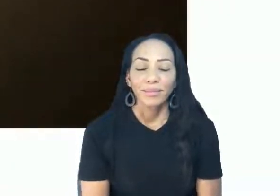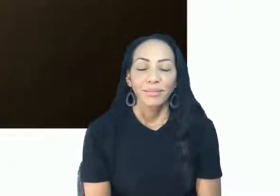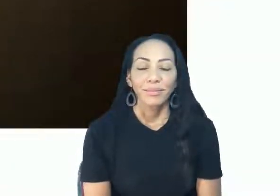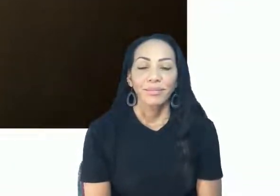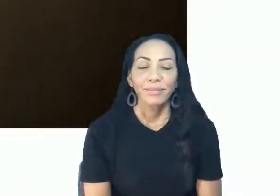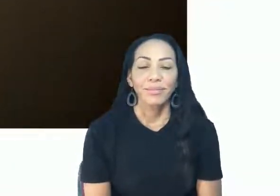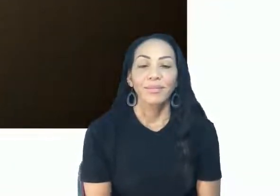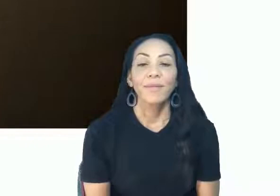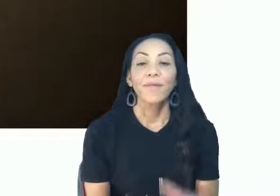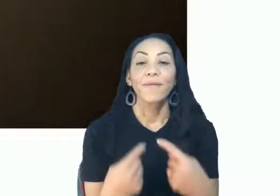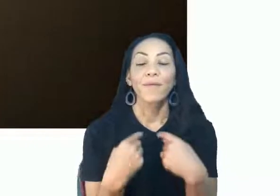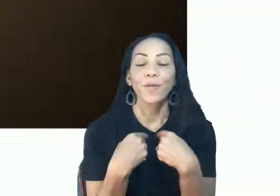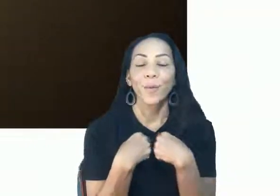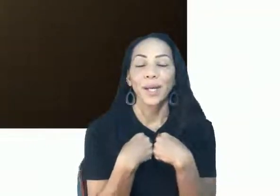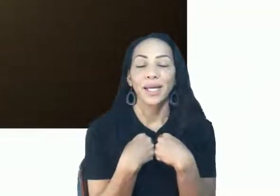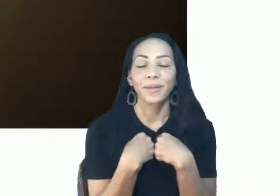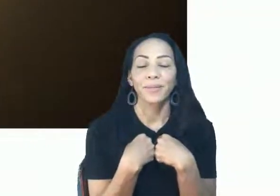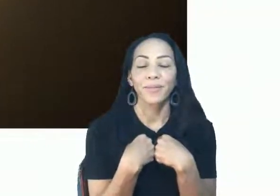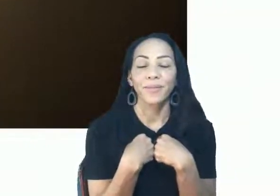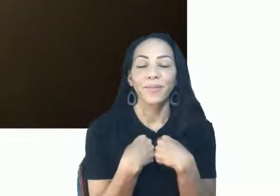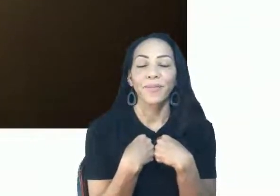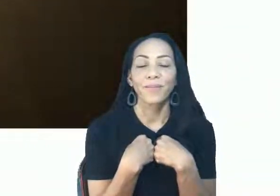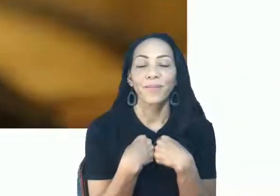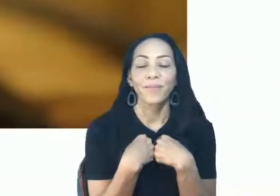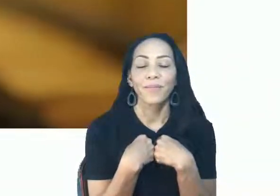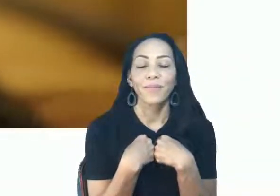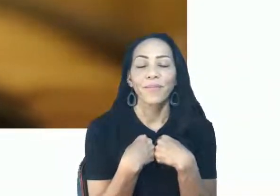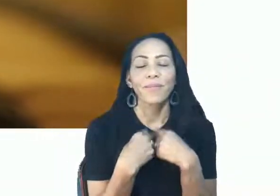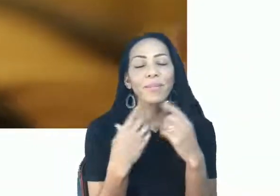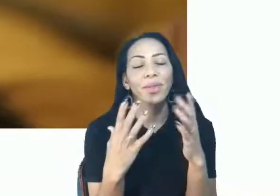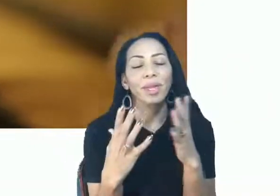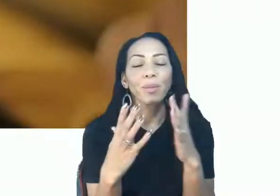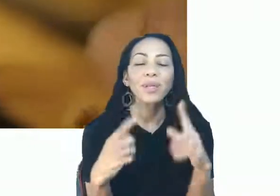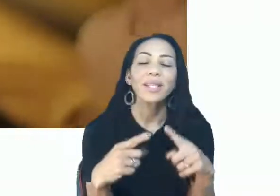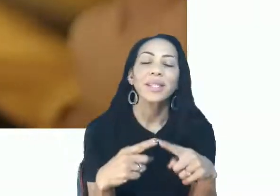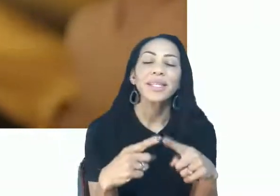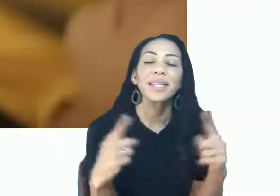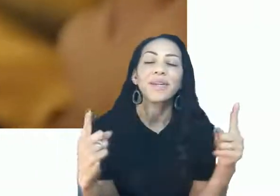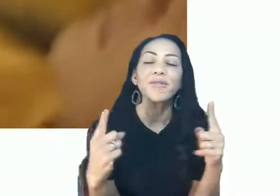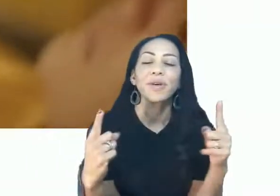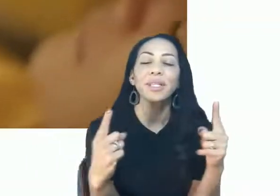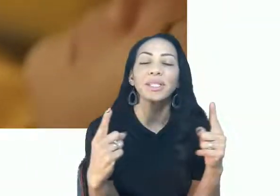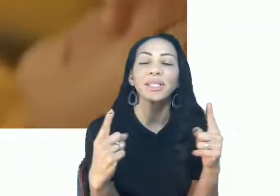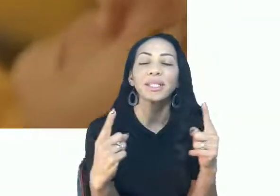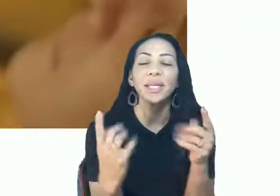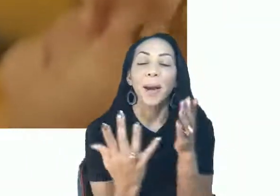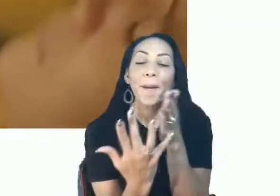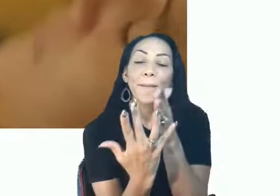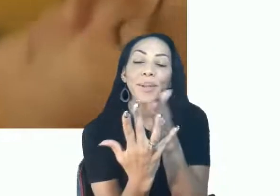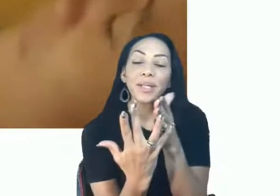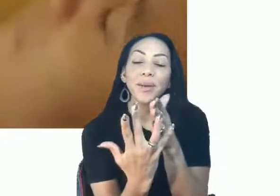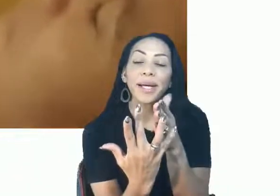For me, it was the difference between one moment and another,